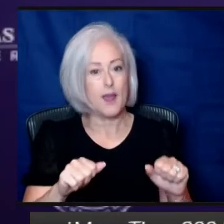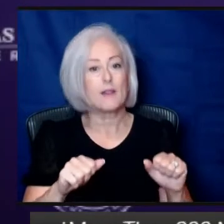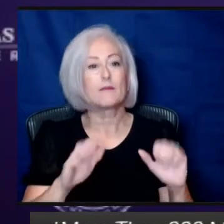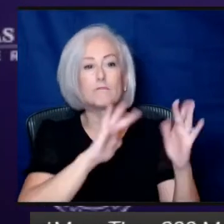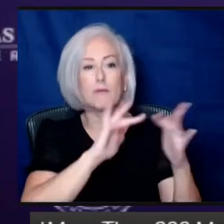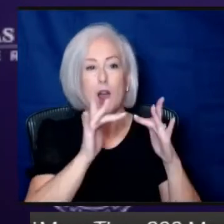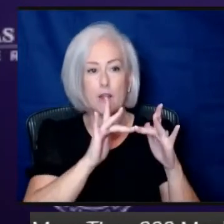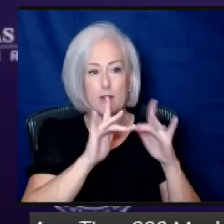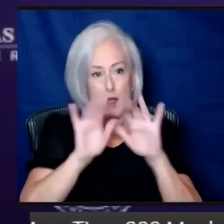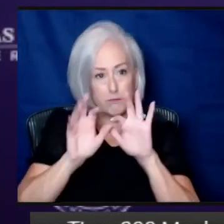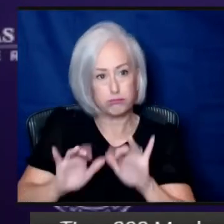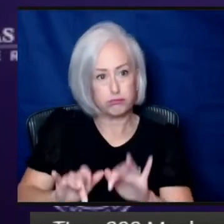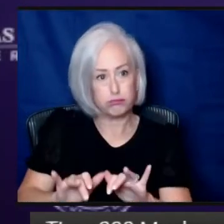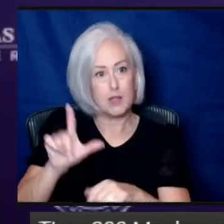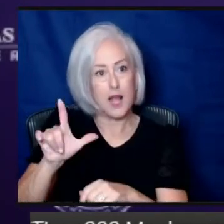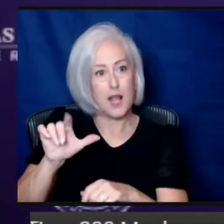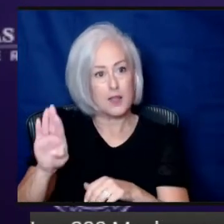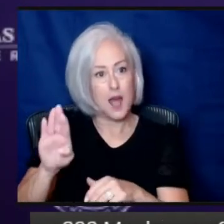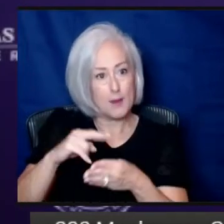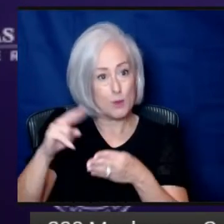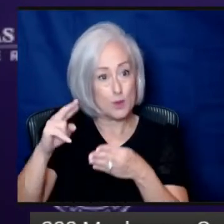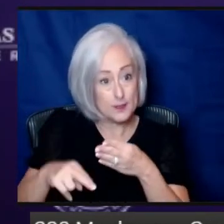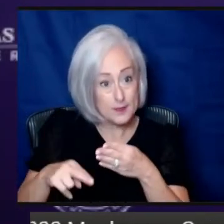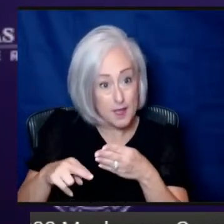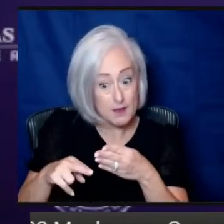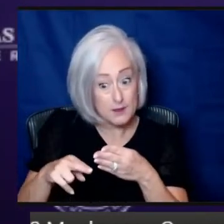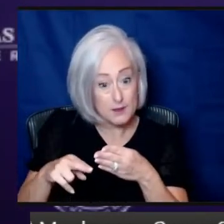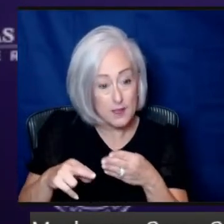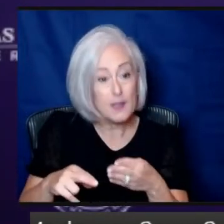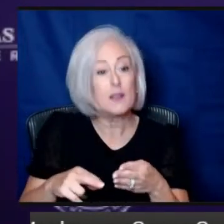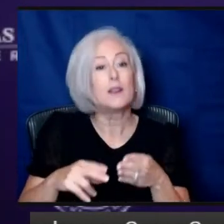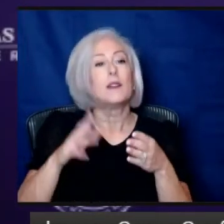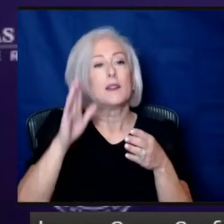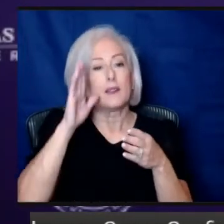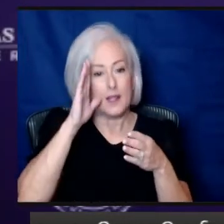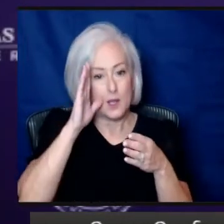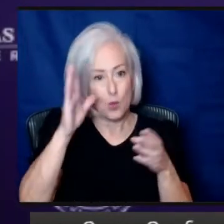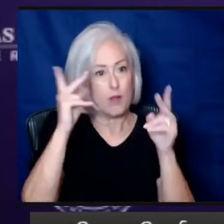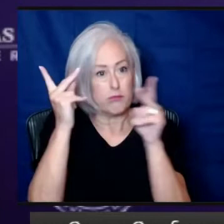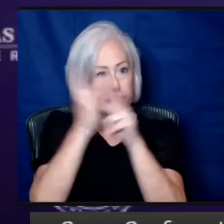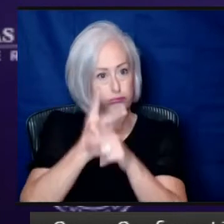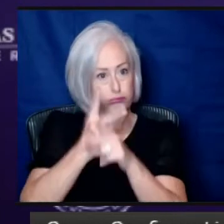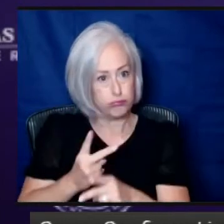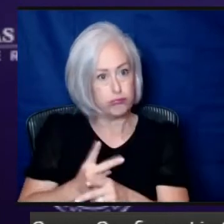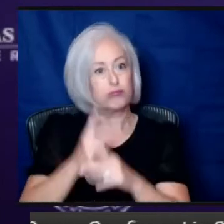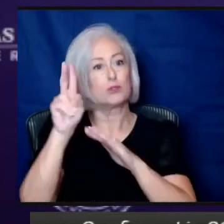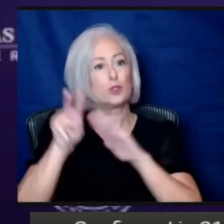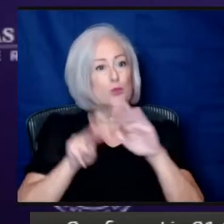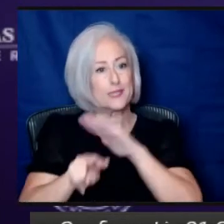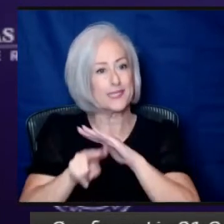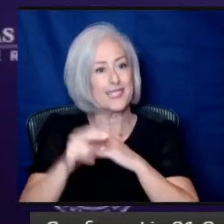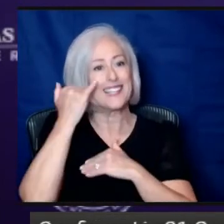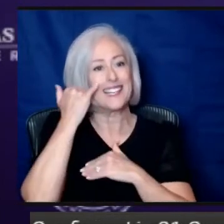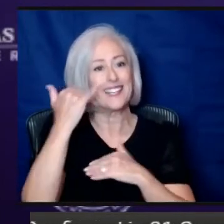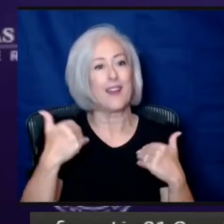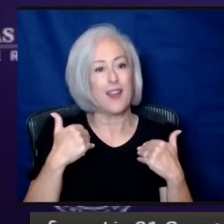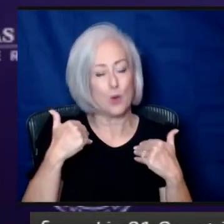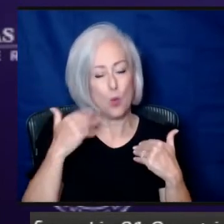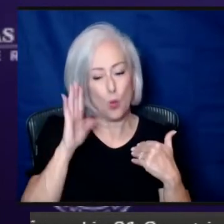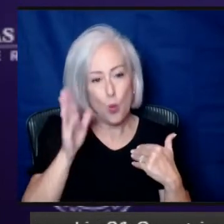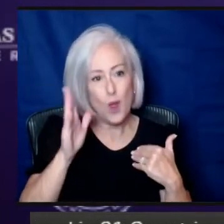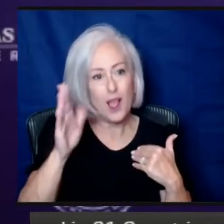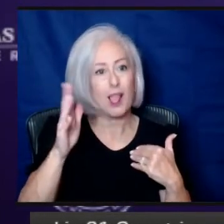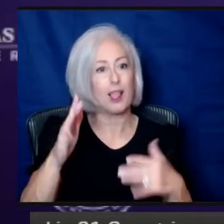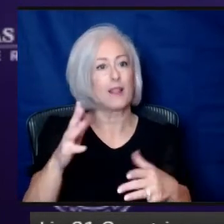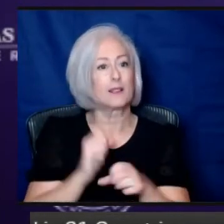that basic laboratory testing that we're doing in a patient we suspect lepto, and predict the likelihood of them having that, so we can start earlier